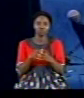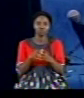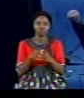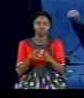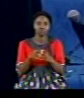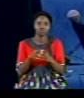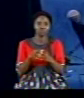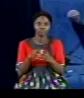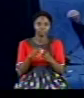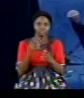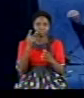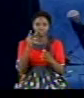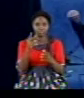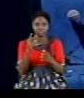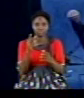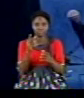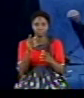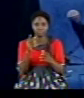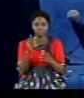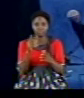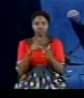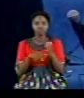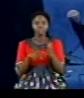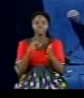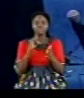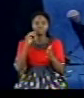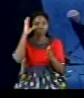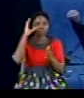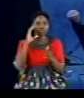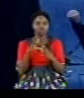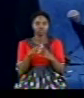I see you. What's the color? Take a cut him.